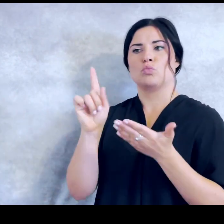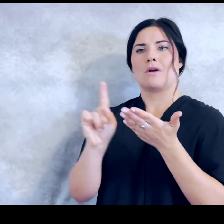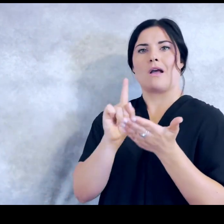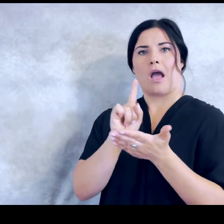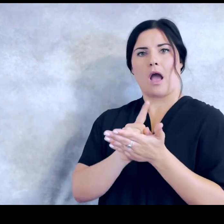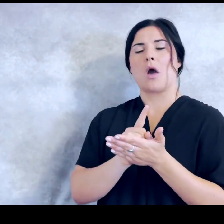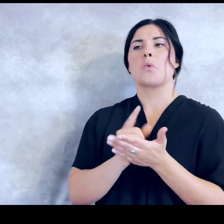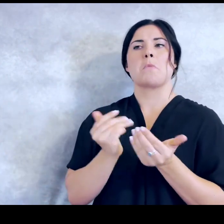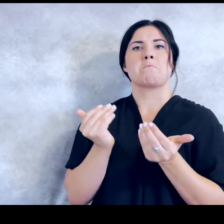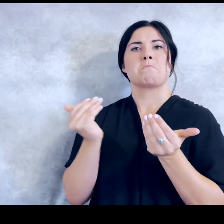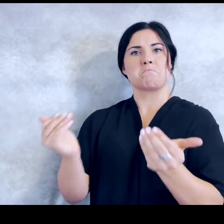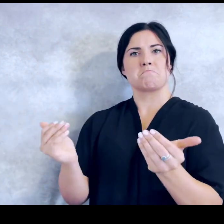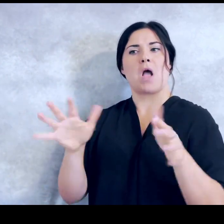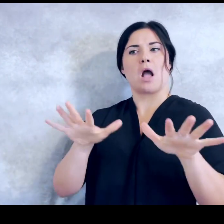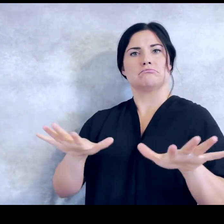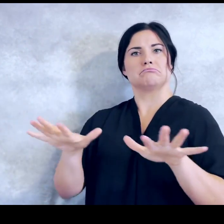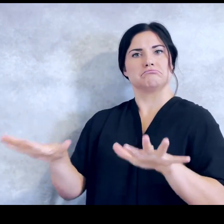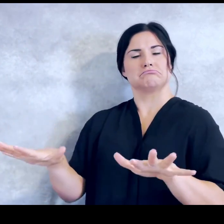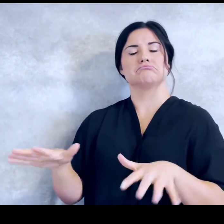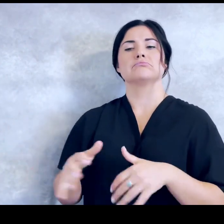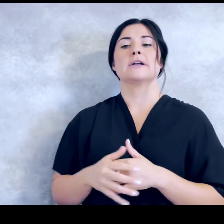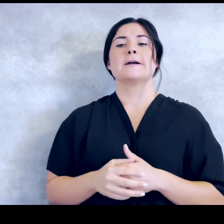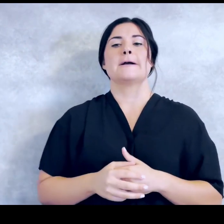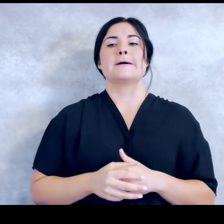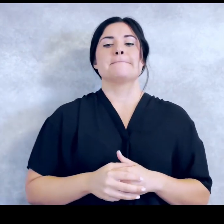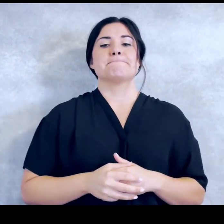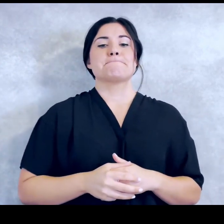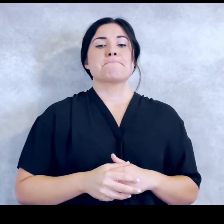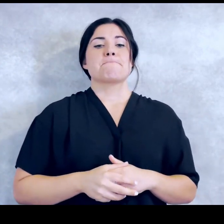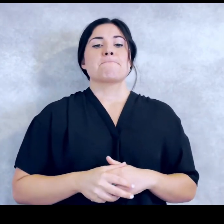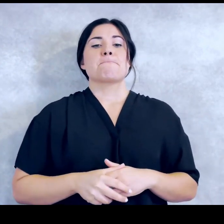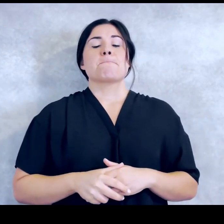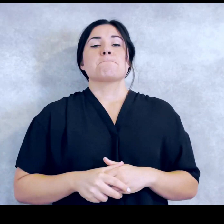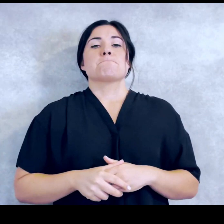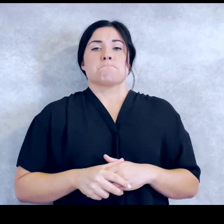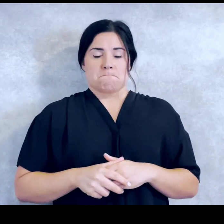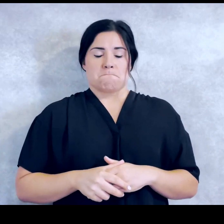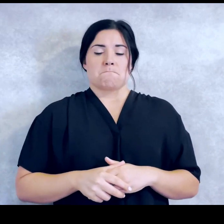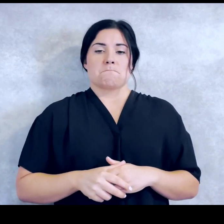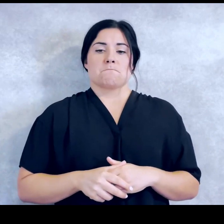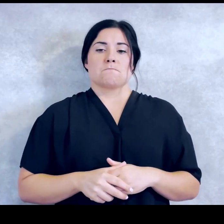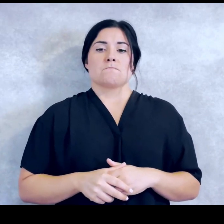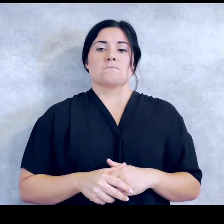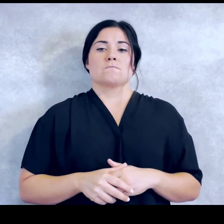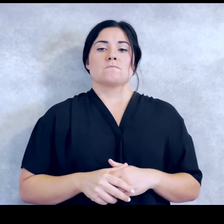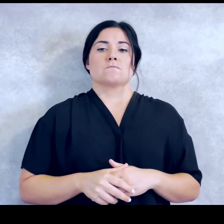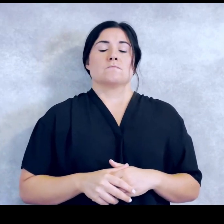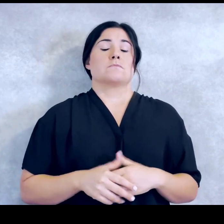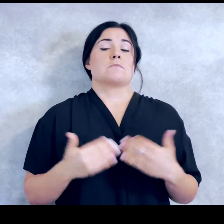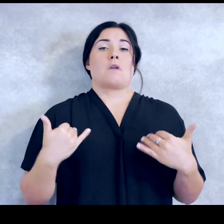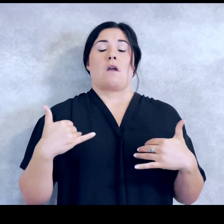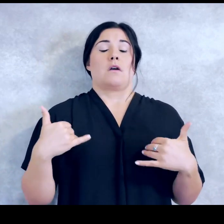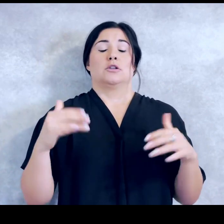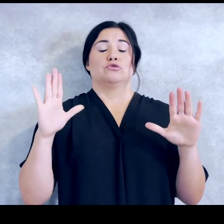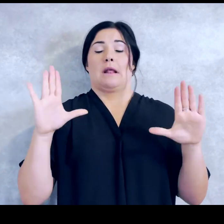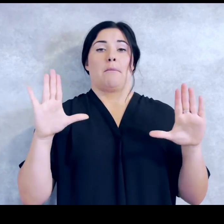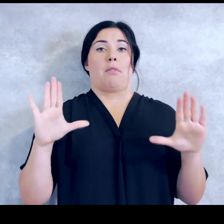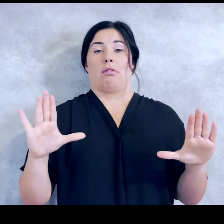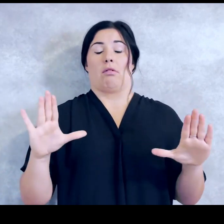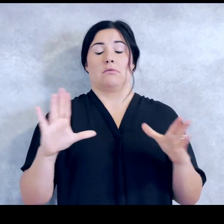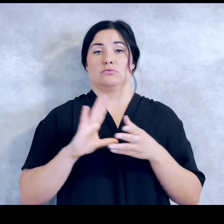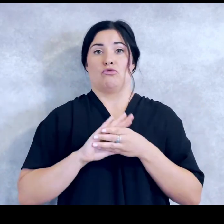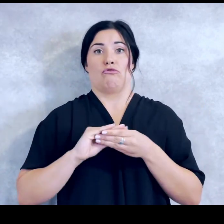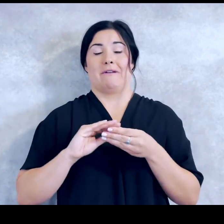and get their energy back. And I mean, that's a big deal. You're going somewhere no one's gone before, right out of a movie. It was out of this